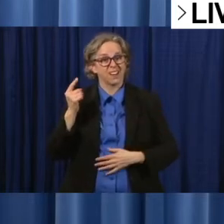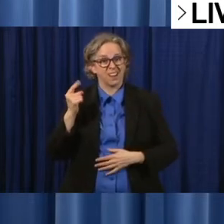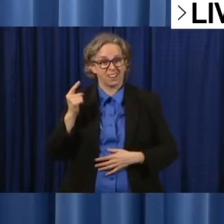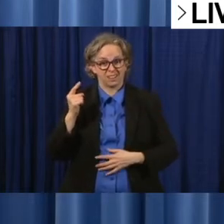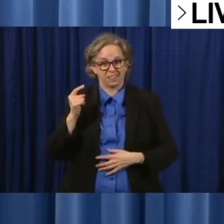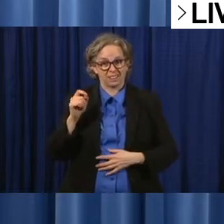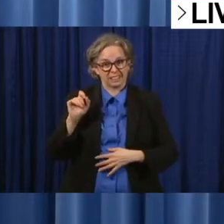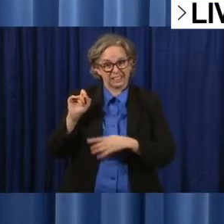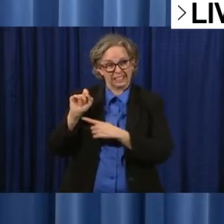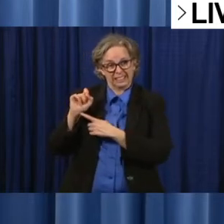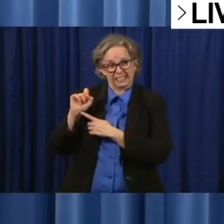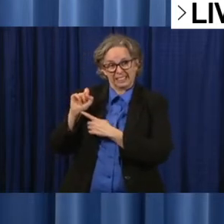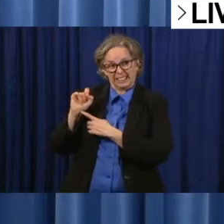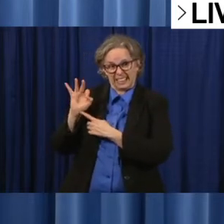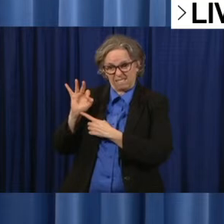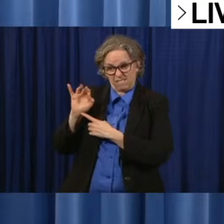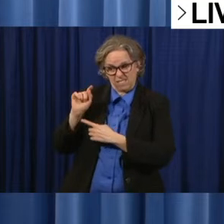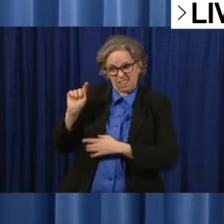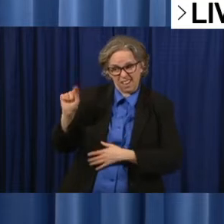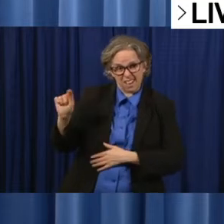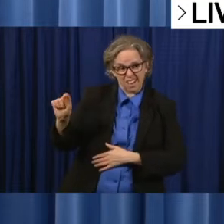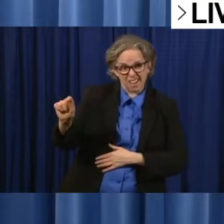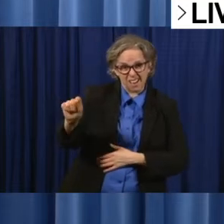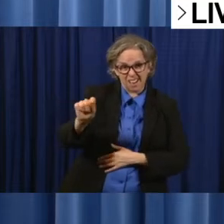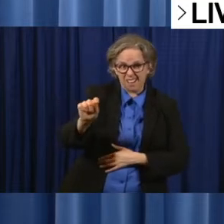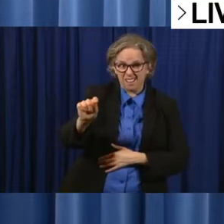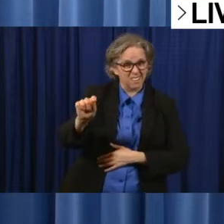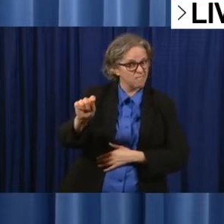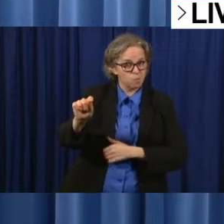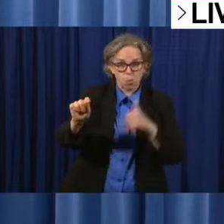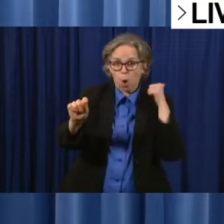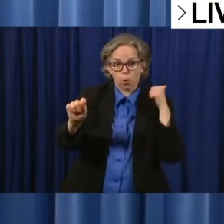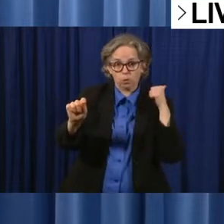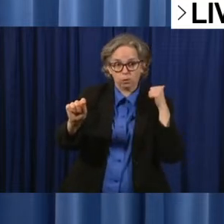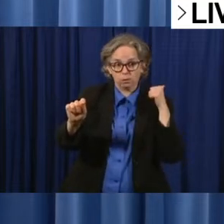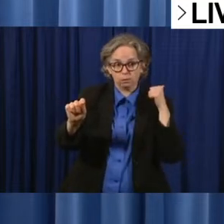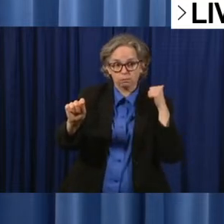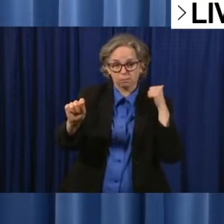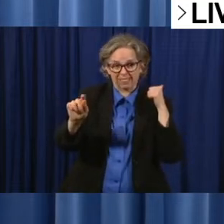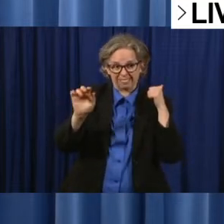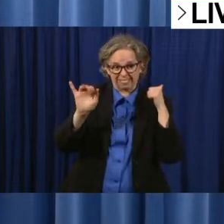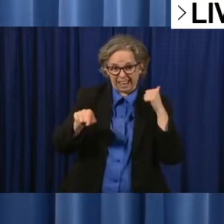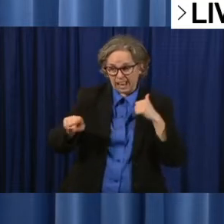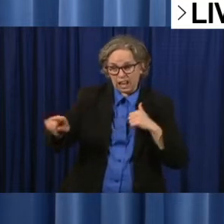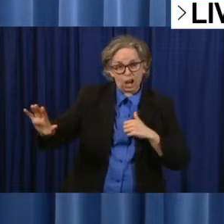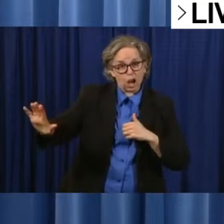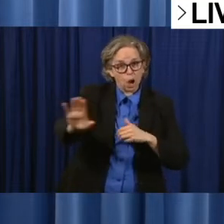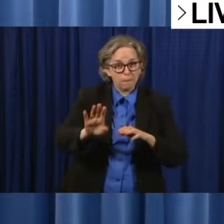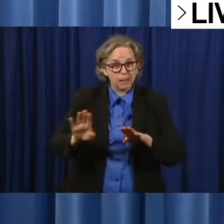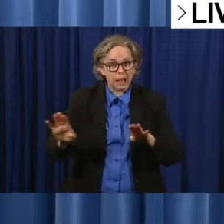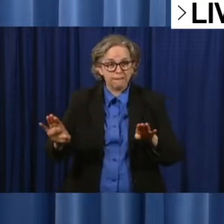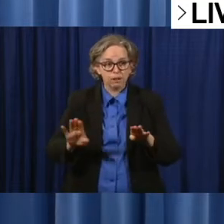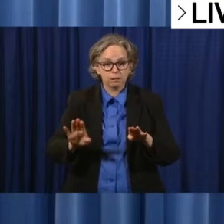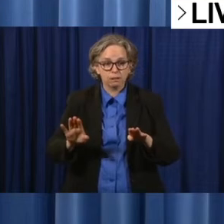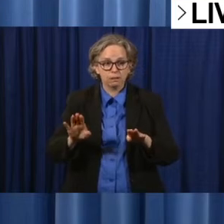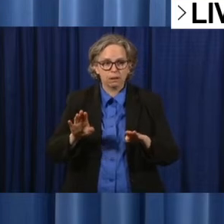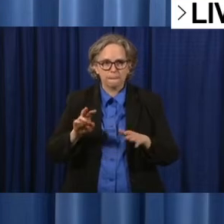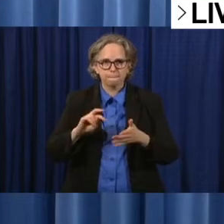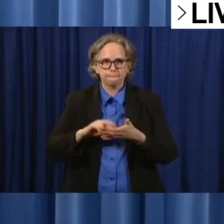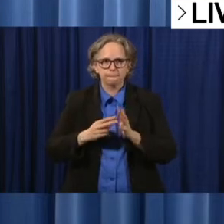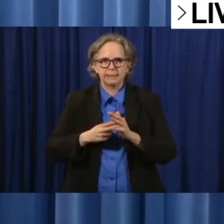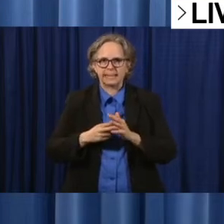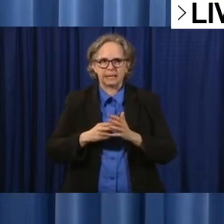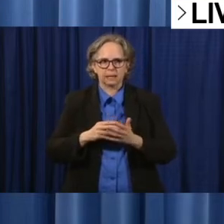some outliers, and this jeopardizes, frankly, our ability to move forward as a state.